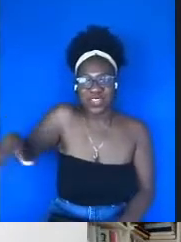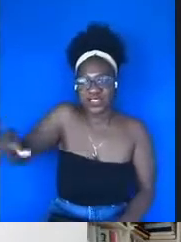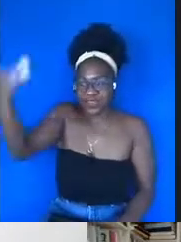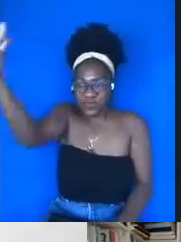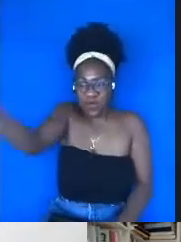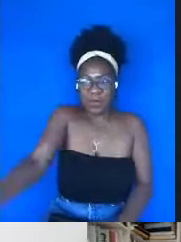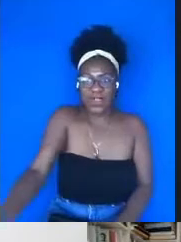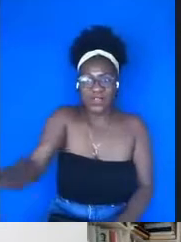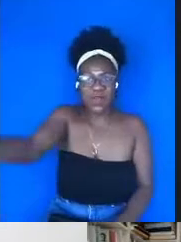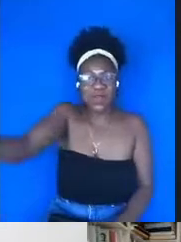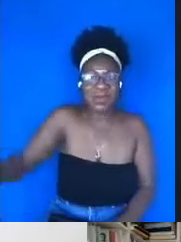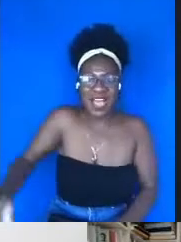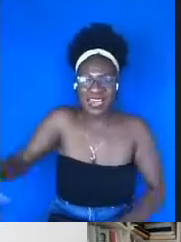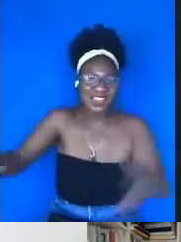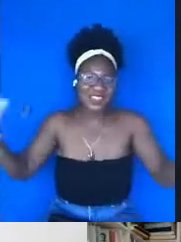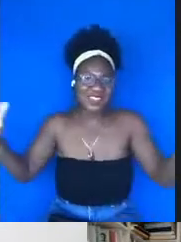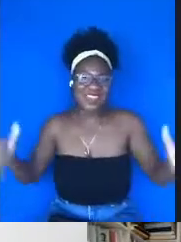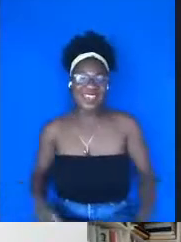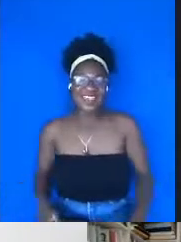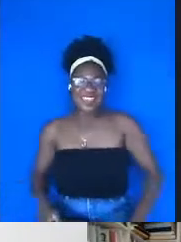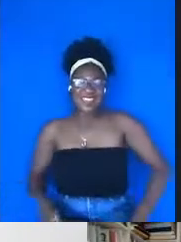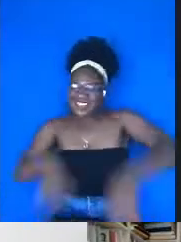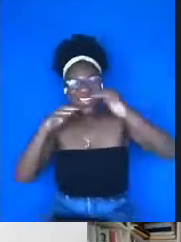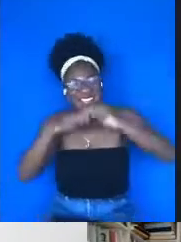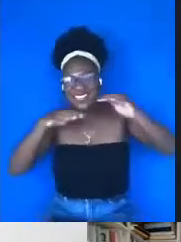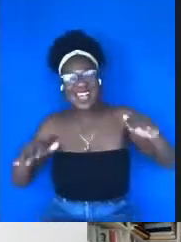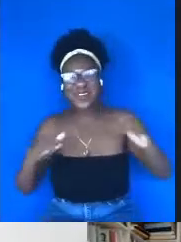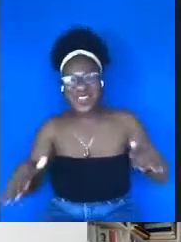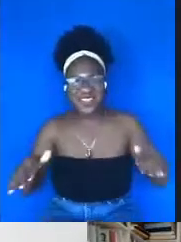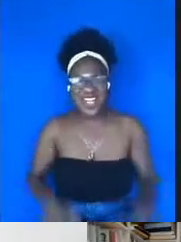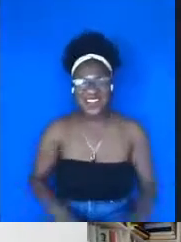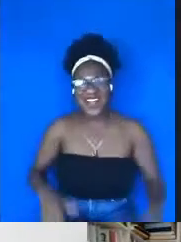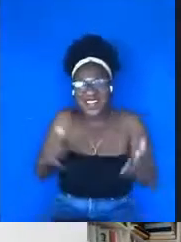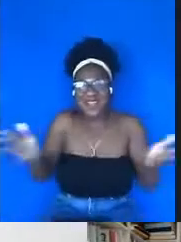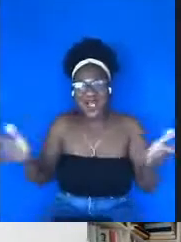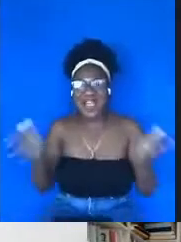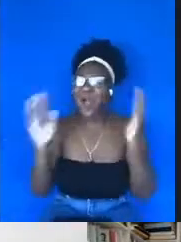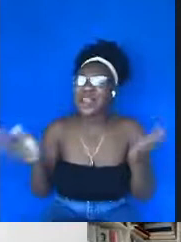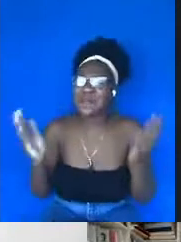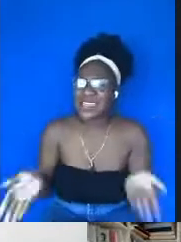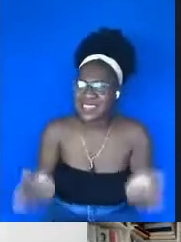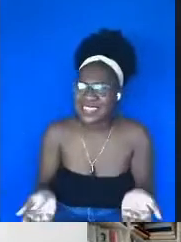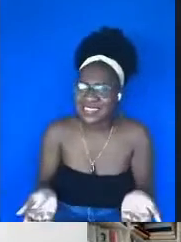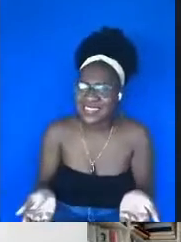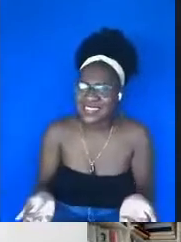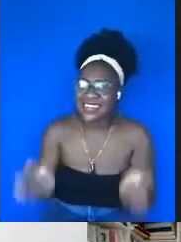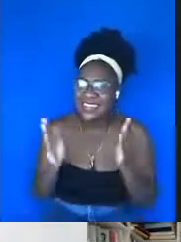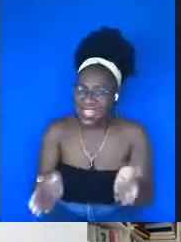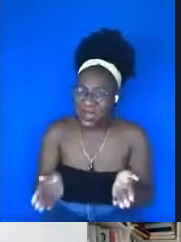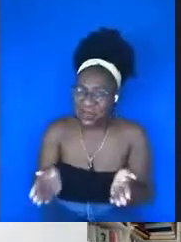presented through like this form of like a feminine body. And it's just hella wavy. I don't know how to describe it. I hope that makes